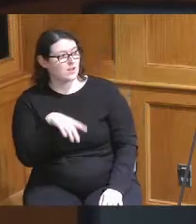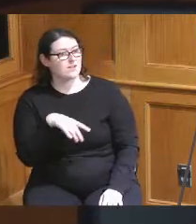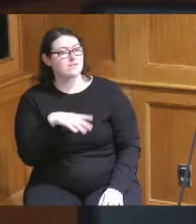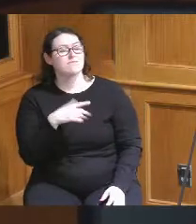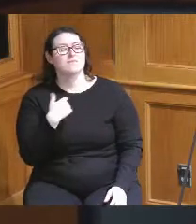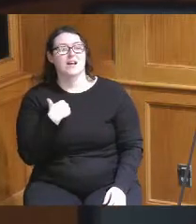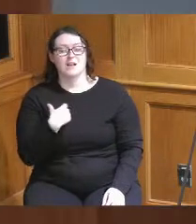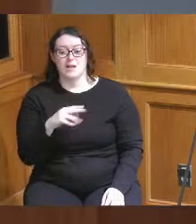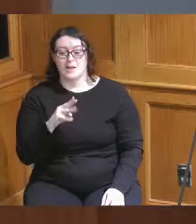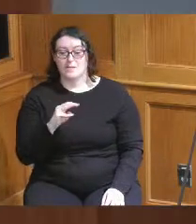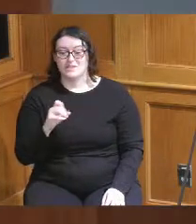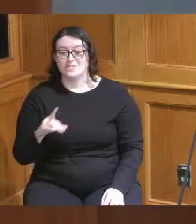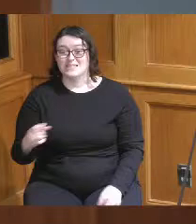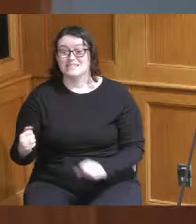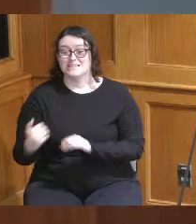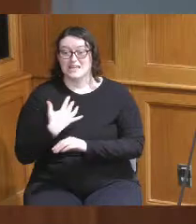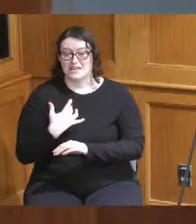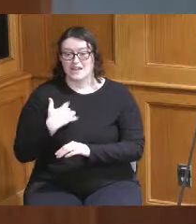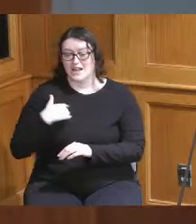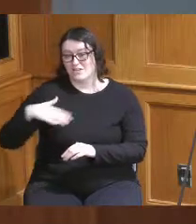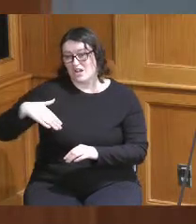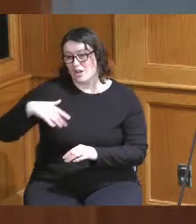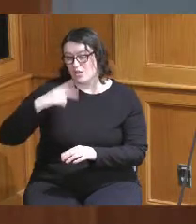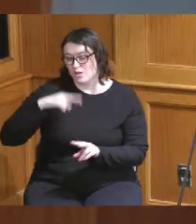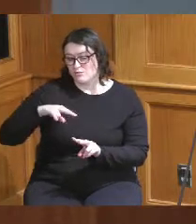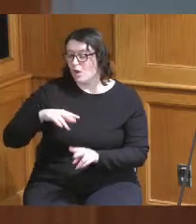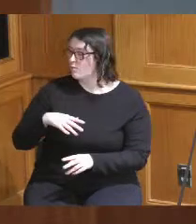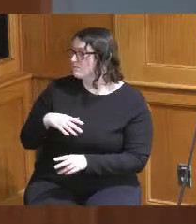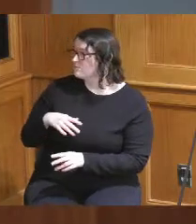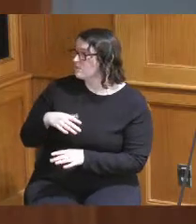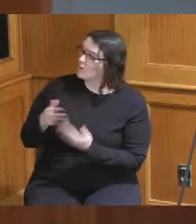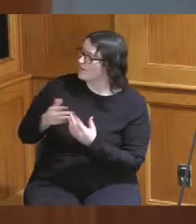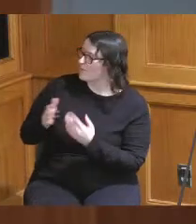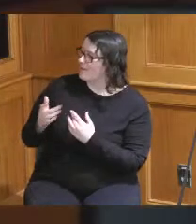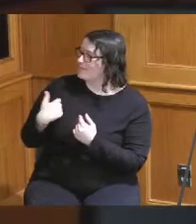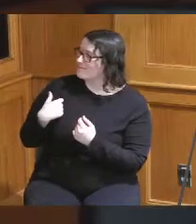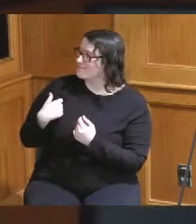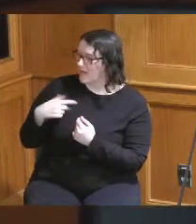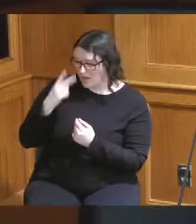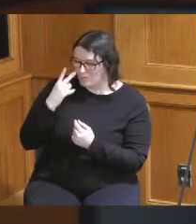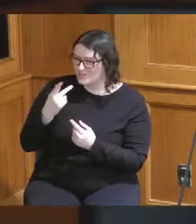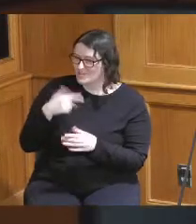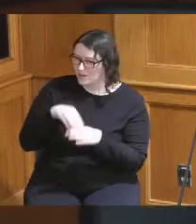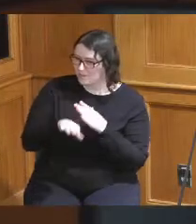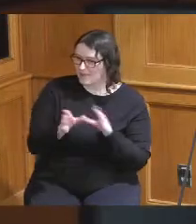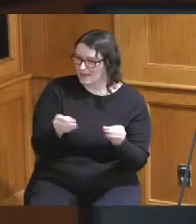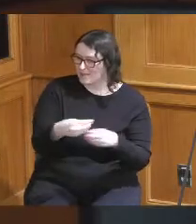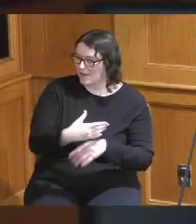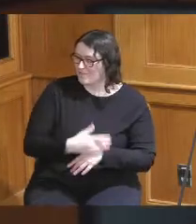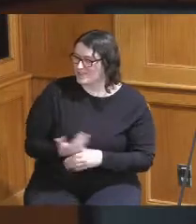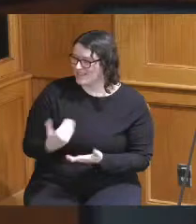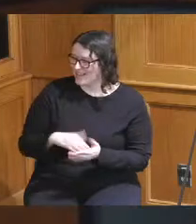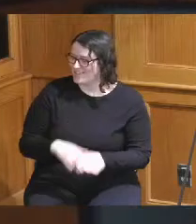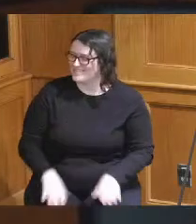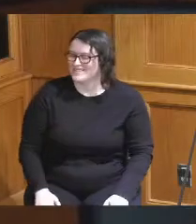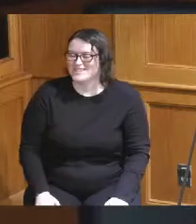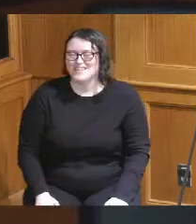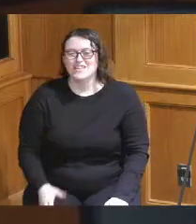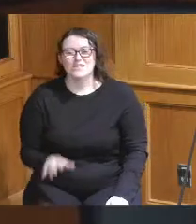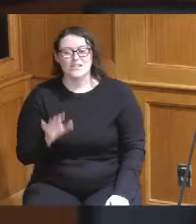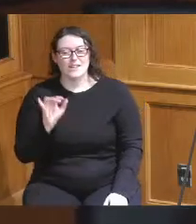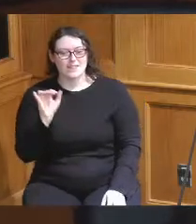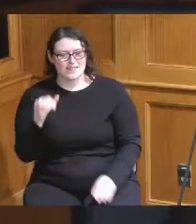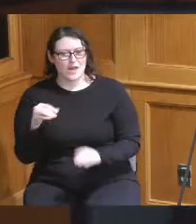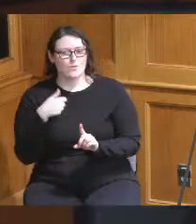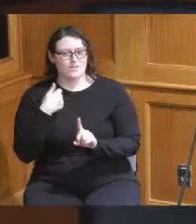MSD sent it, so I haven't looked at it. Oh, well, never mind then. All right. Well, I'll take a look at it when I get back to the office. But yeah, because that